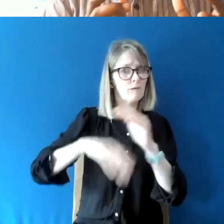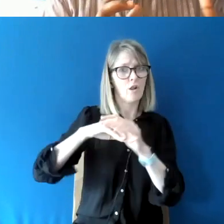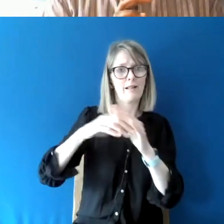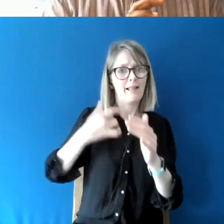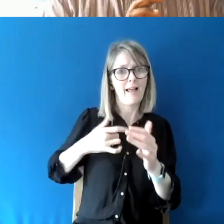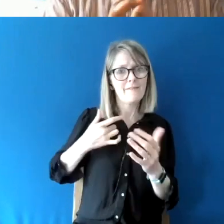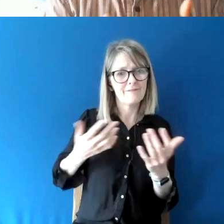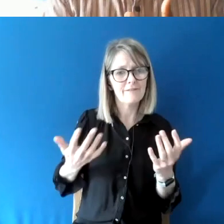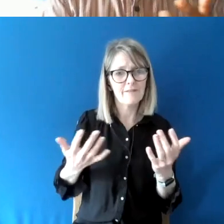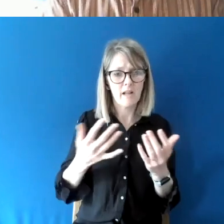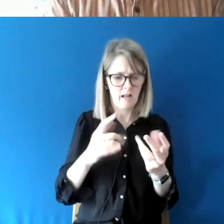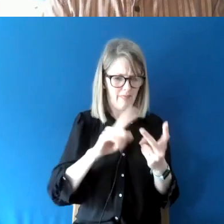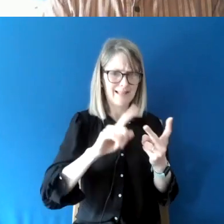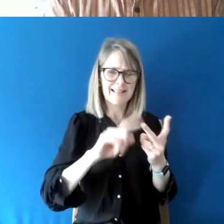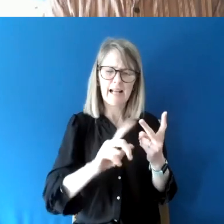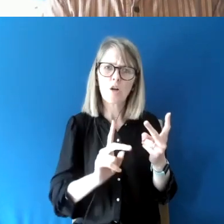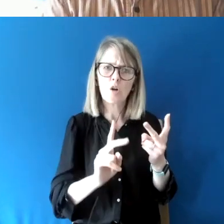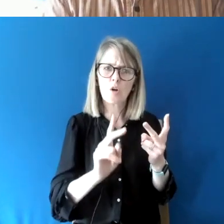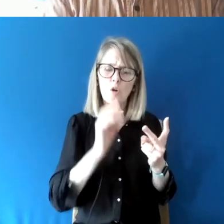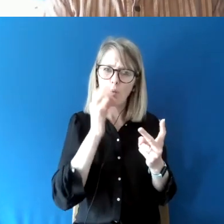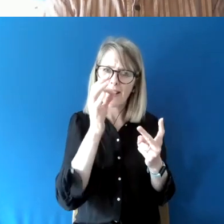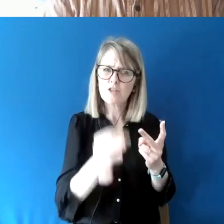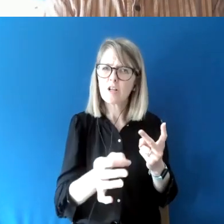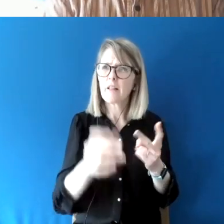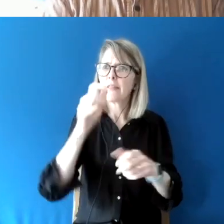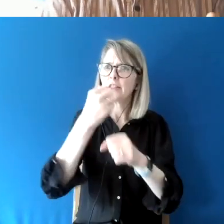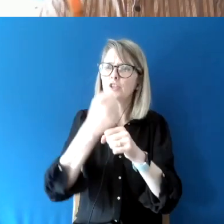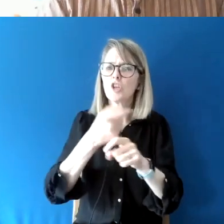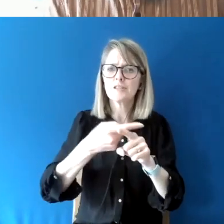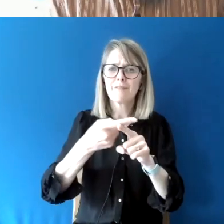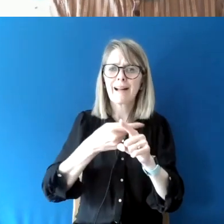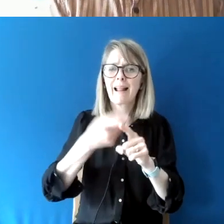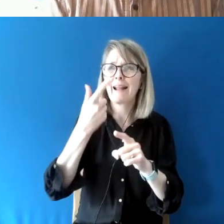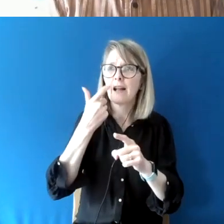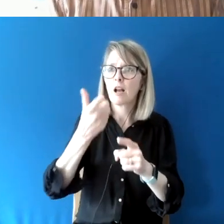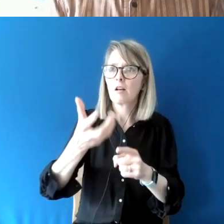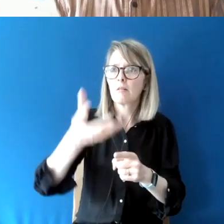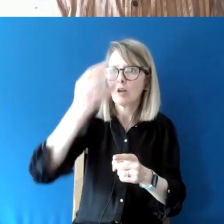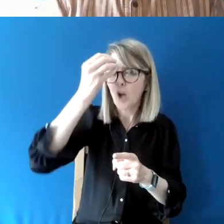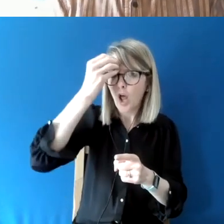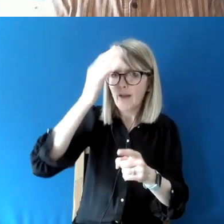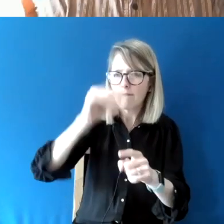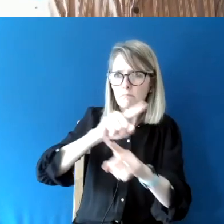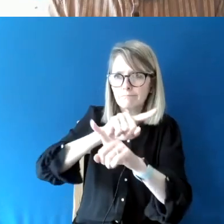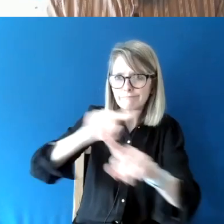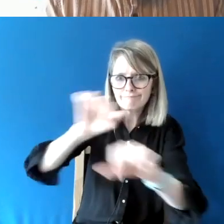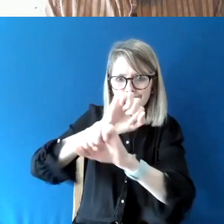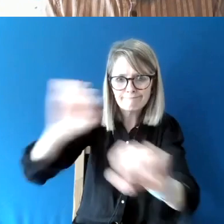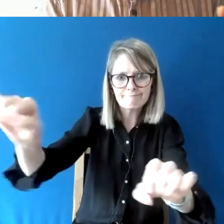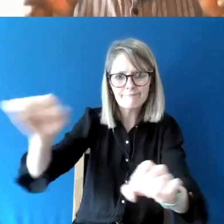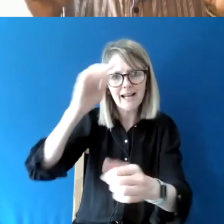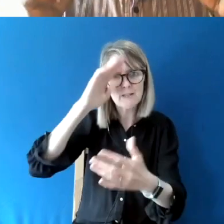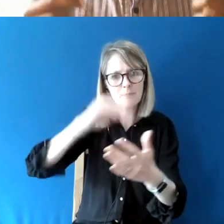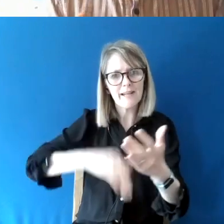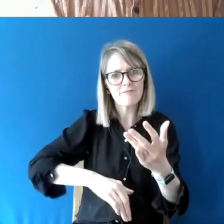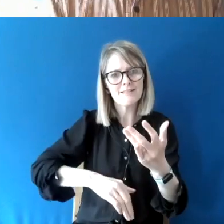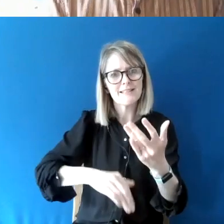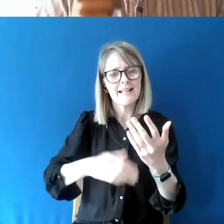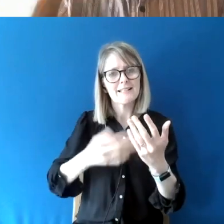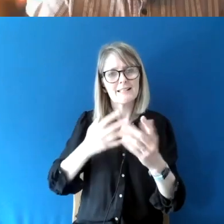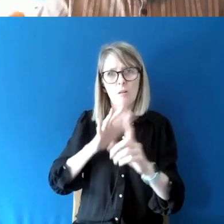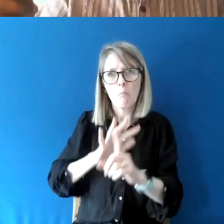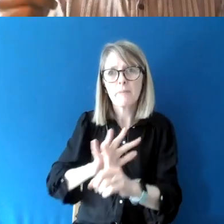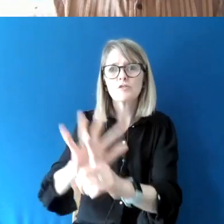of England can really learn from the experiences of those missionaries and the Church of